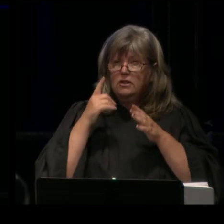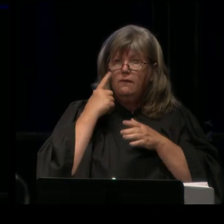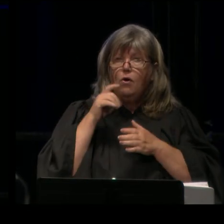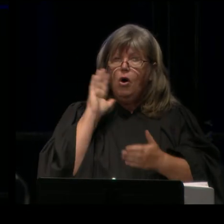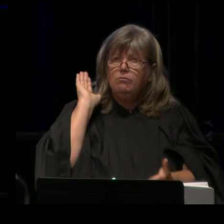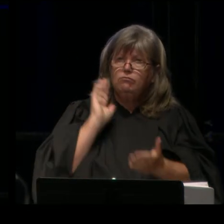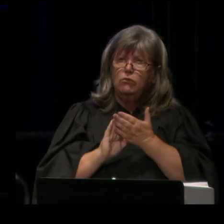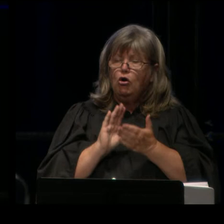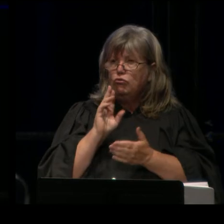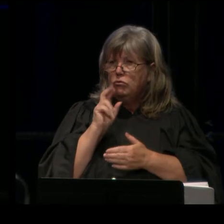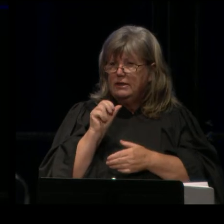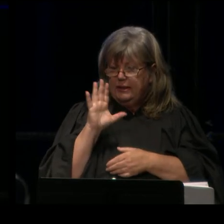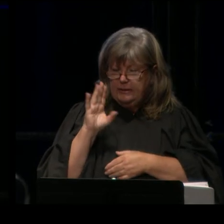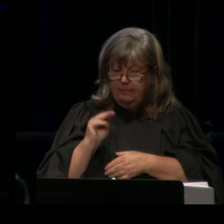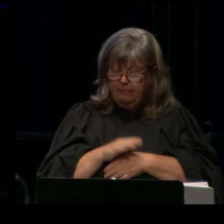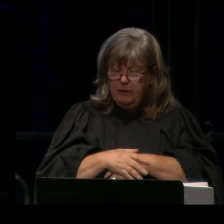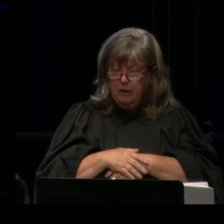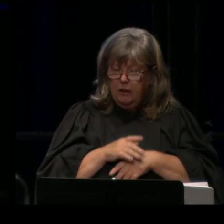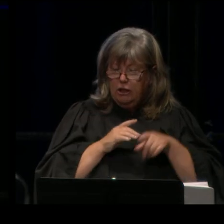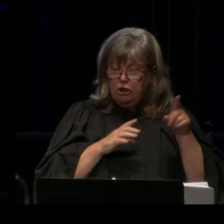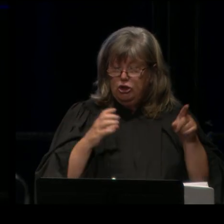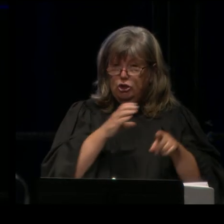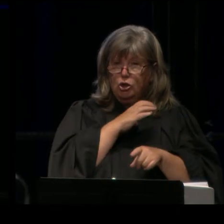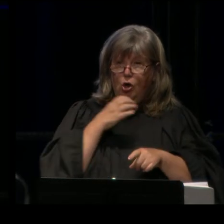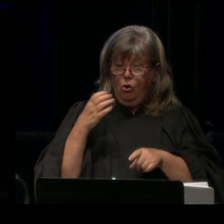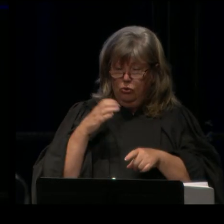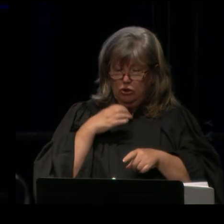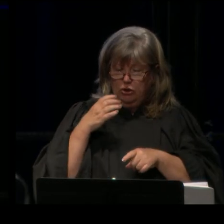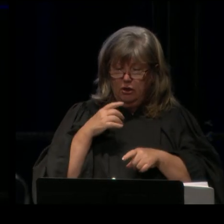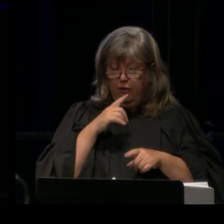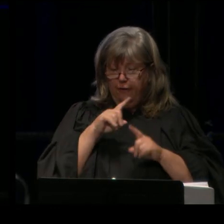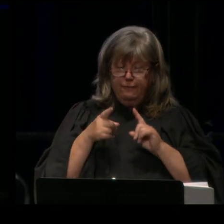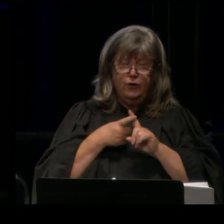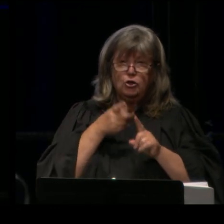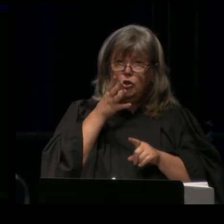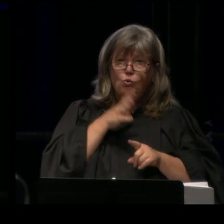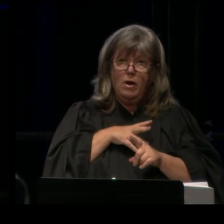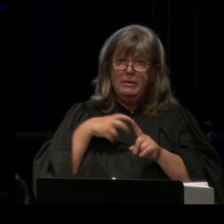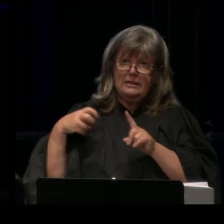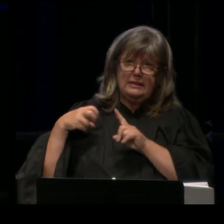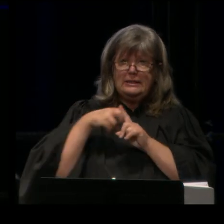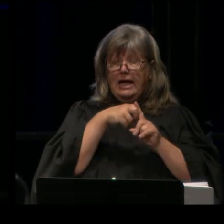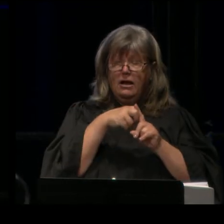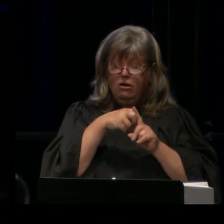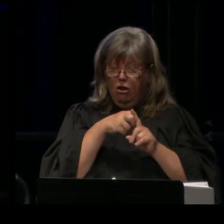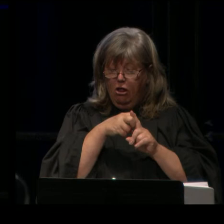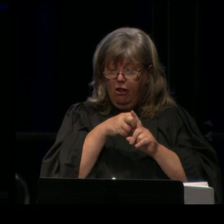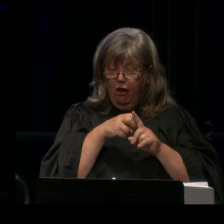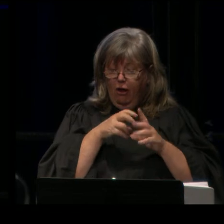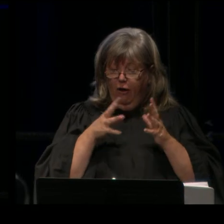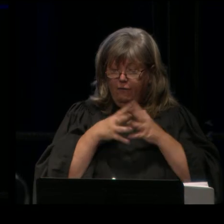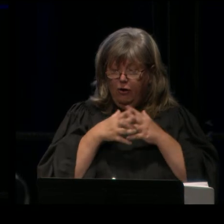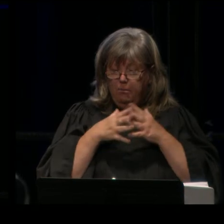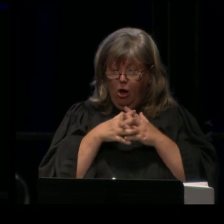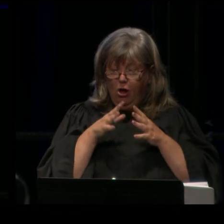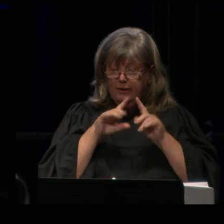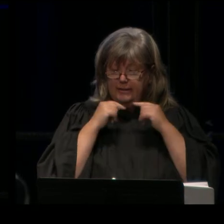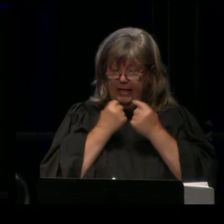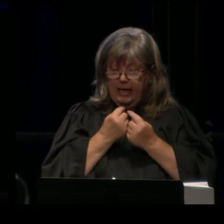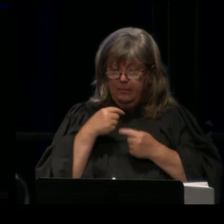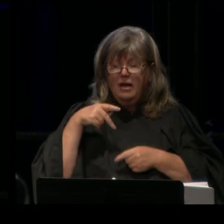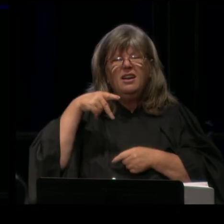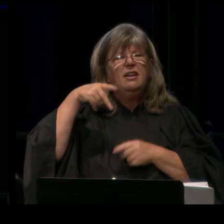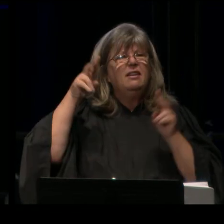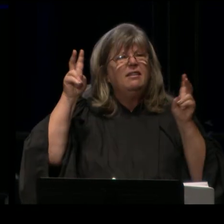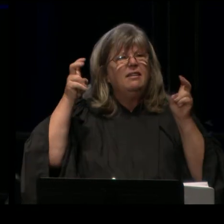also coaches the first ever women's tackle football team, the Peel Panthers. I now invite Narissa